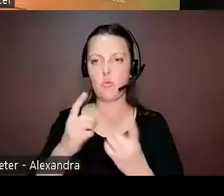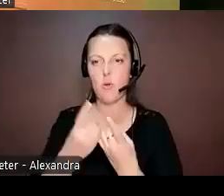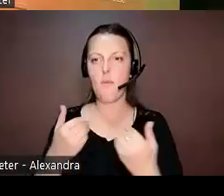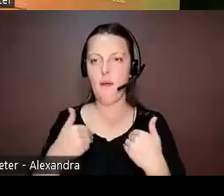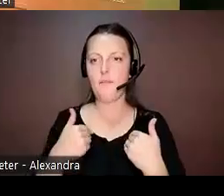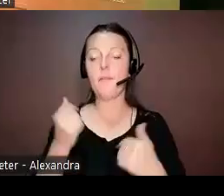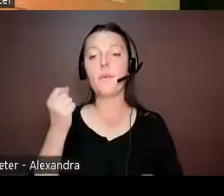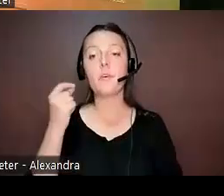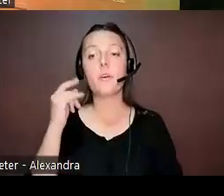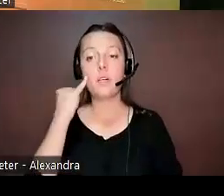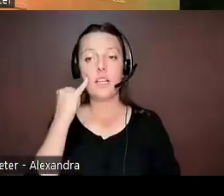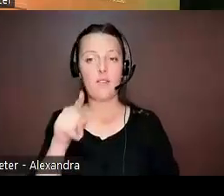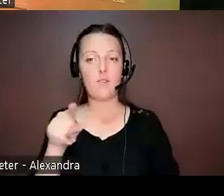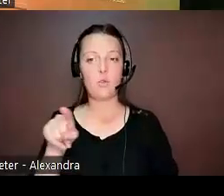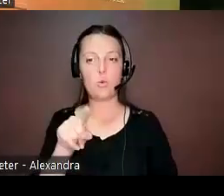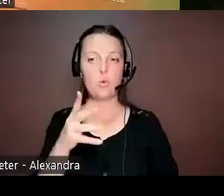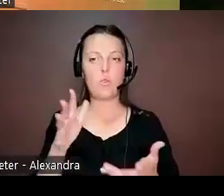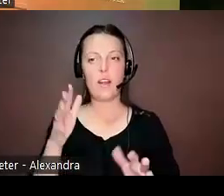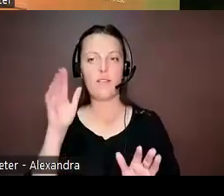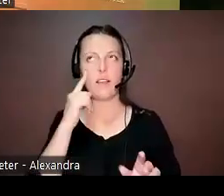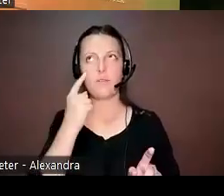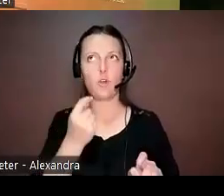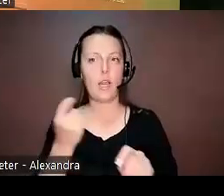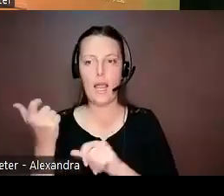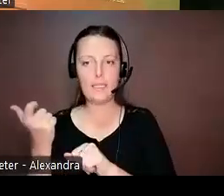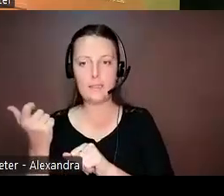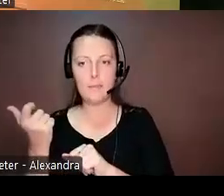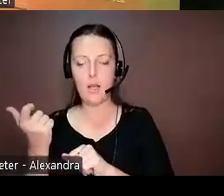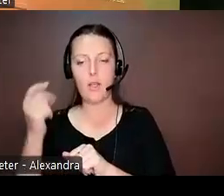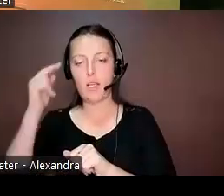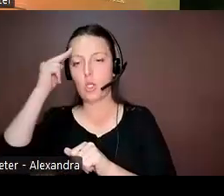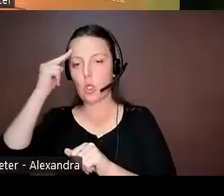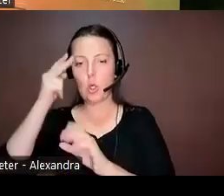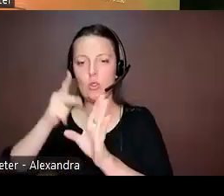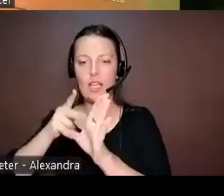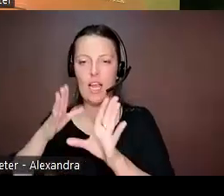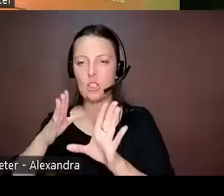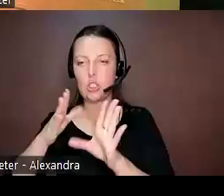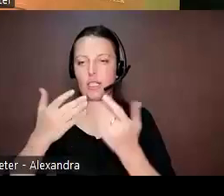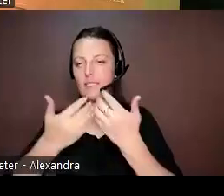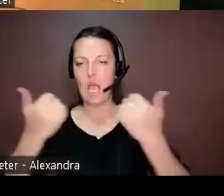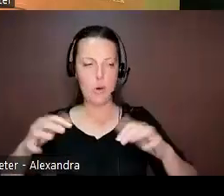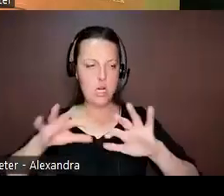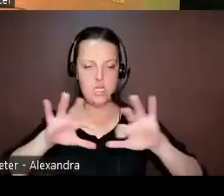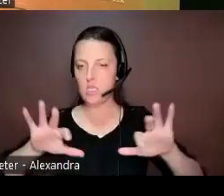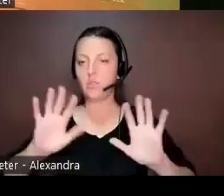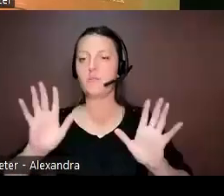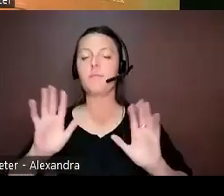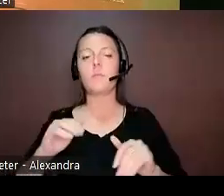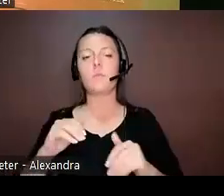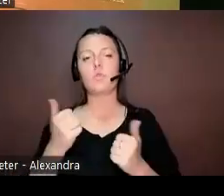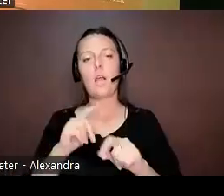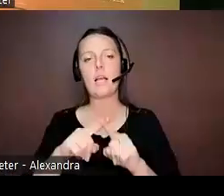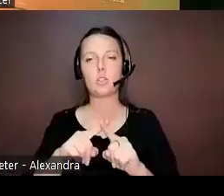just kind of forget about neuropsychiatry separate area and just count what can be considered part